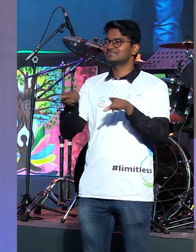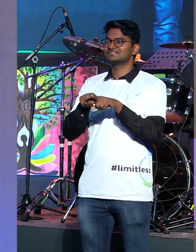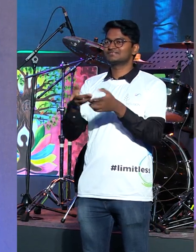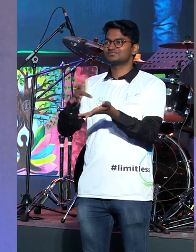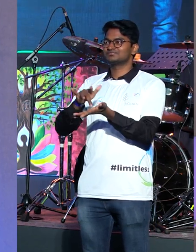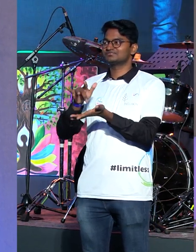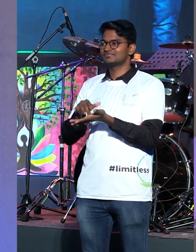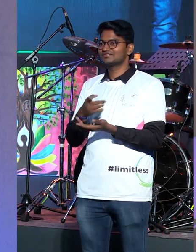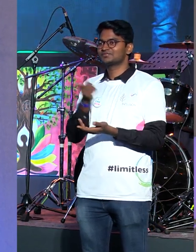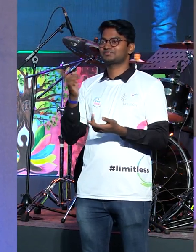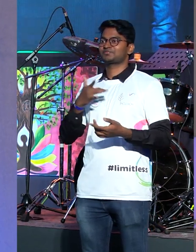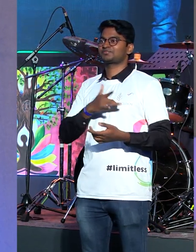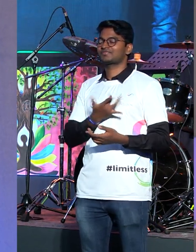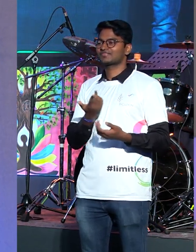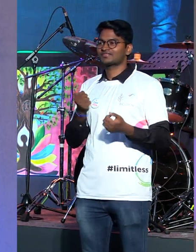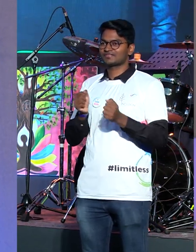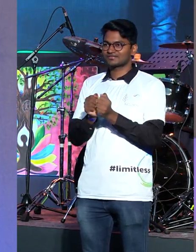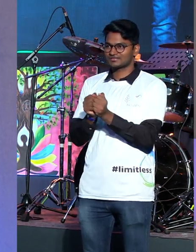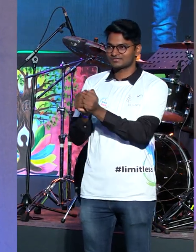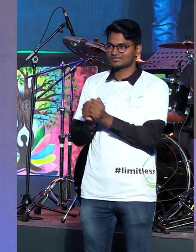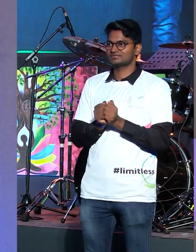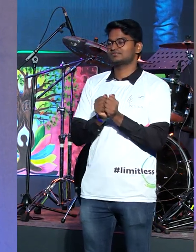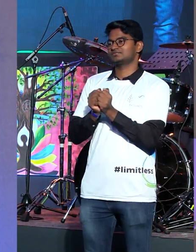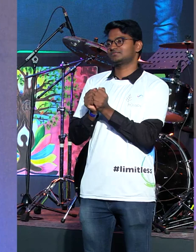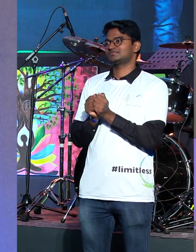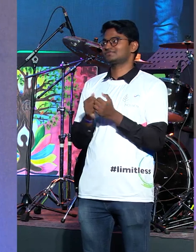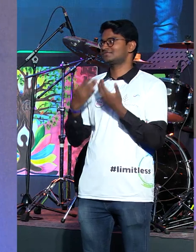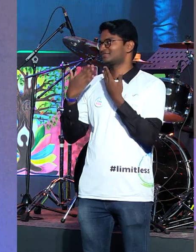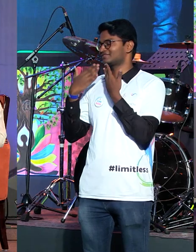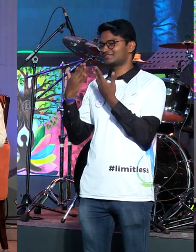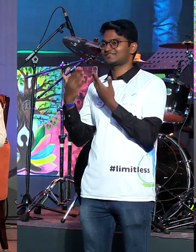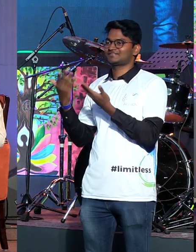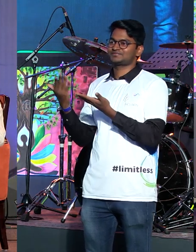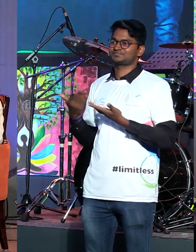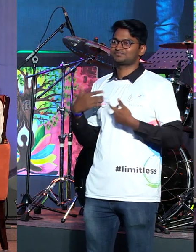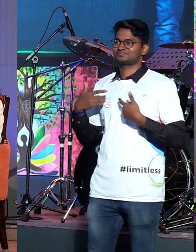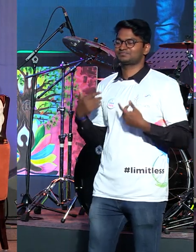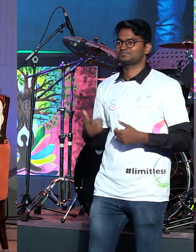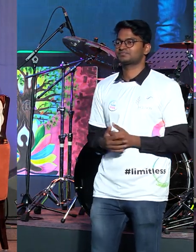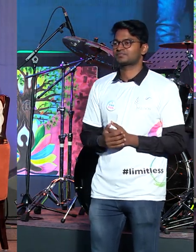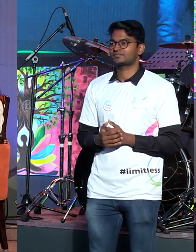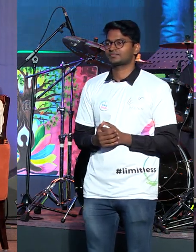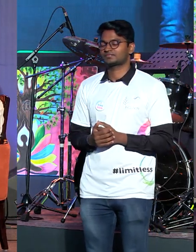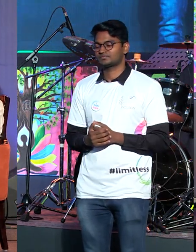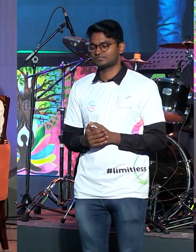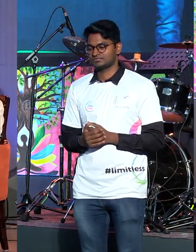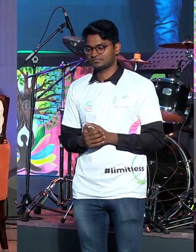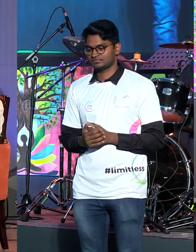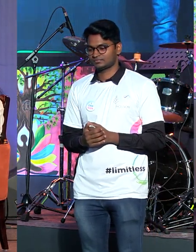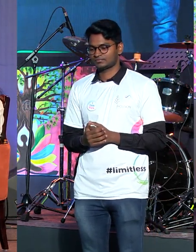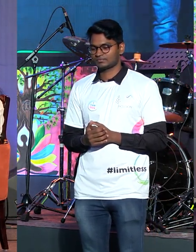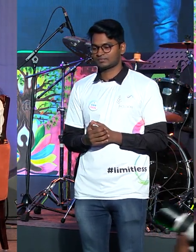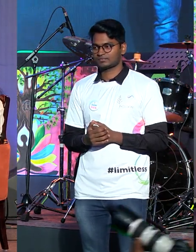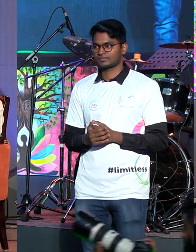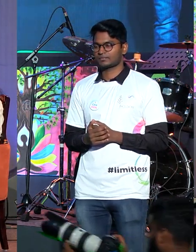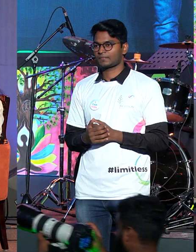we feel the togetherness so much more. And thank you, Feroz, therefore, for calling me. Thank you. Thank you. Thank you.